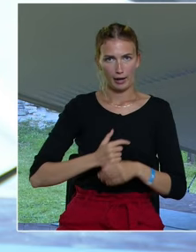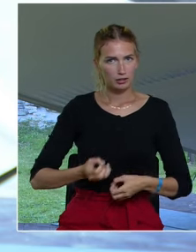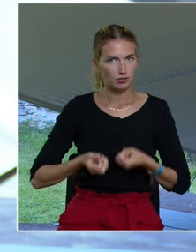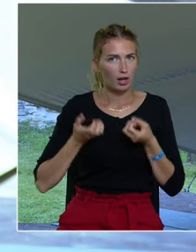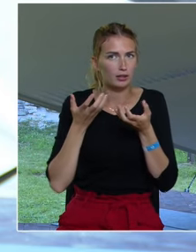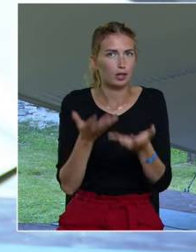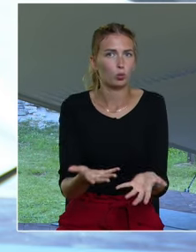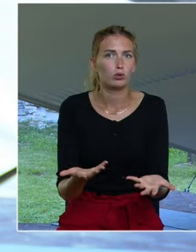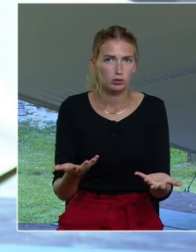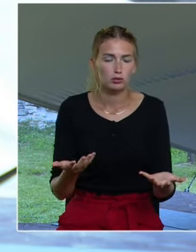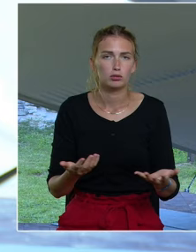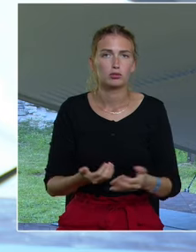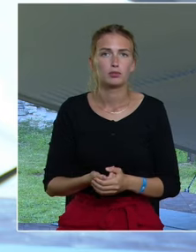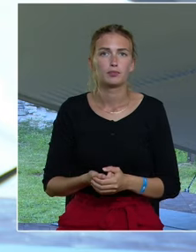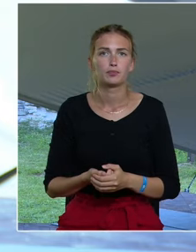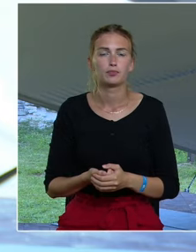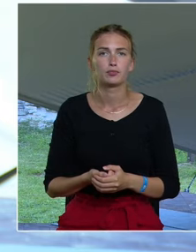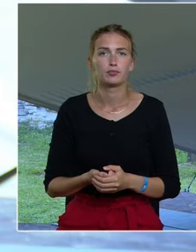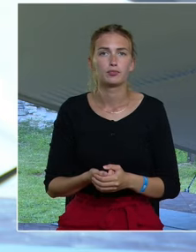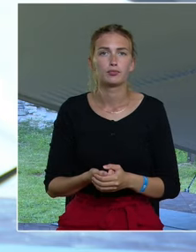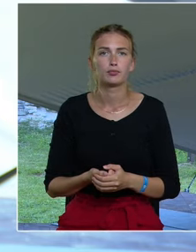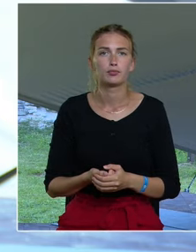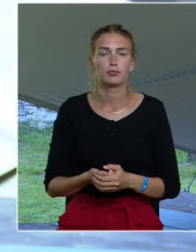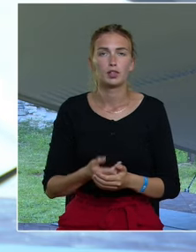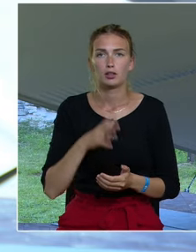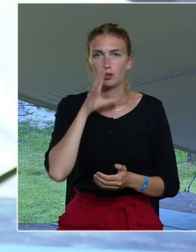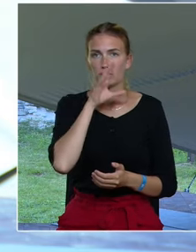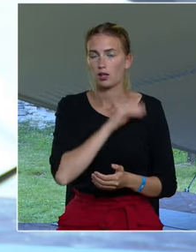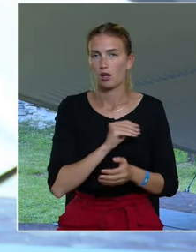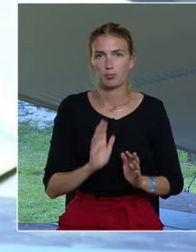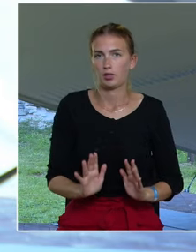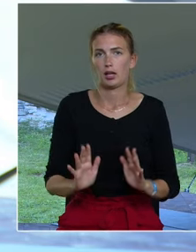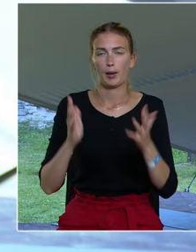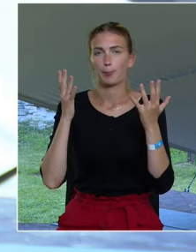new field opening up through prompt-based